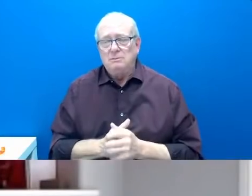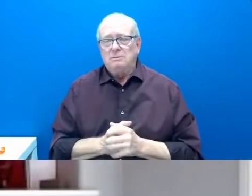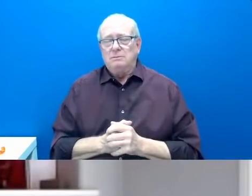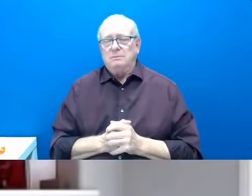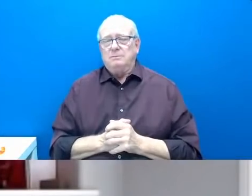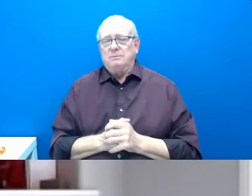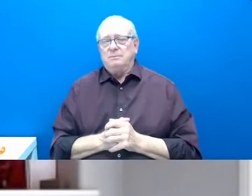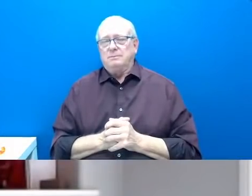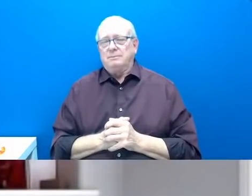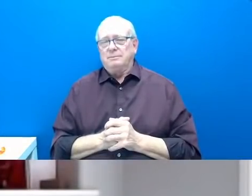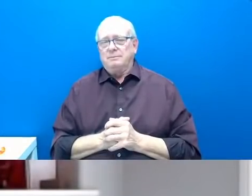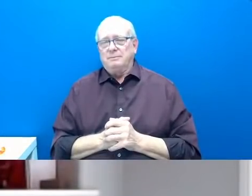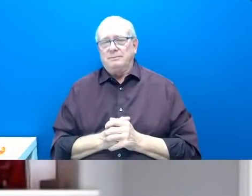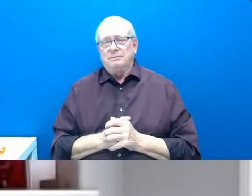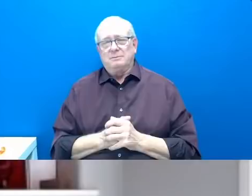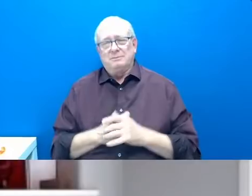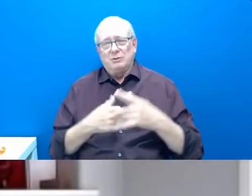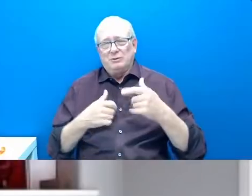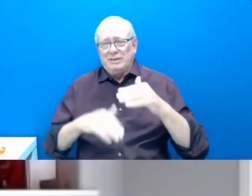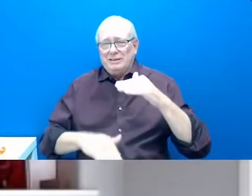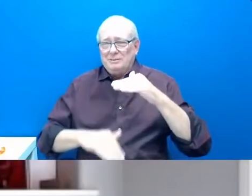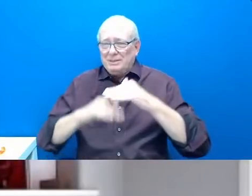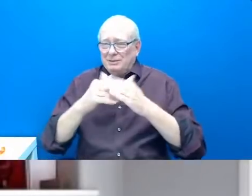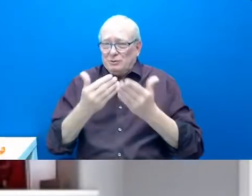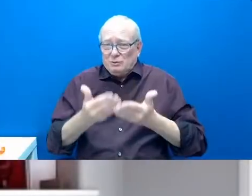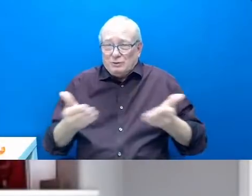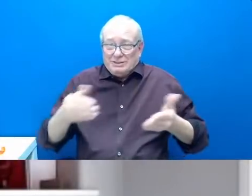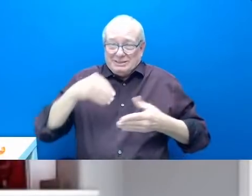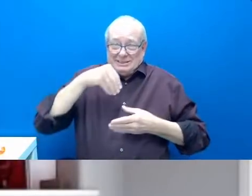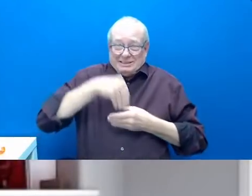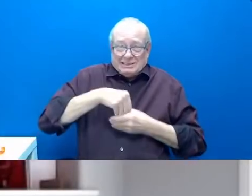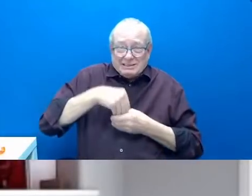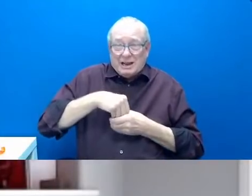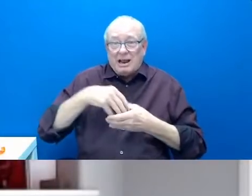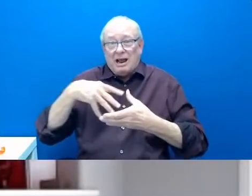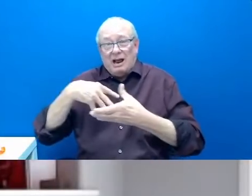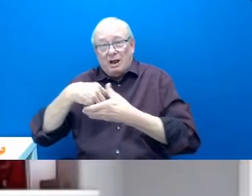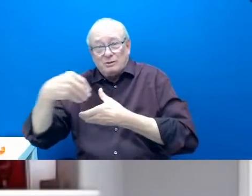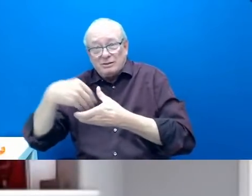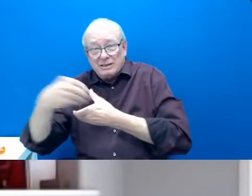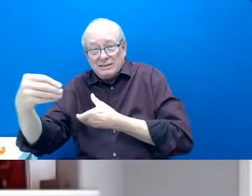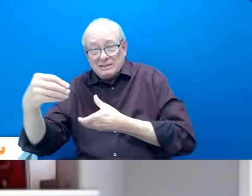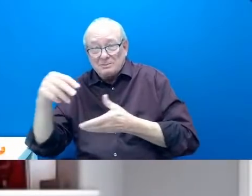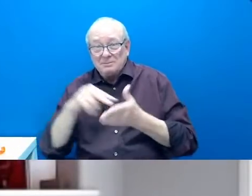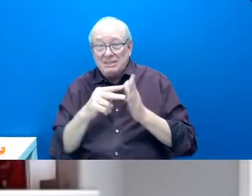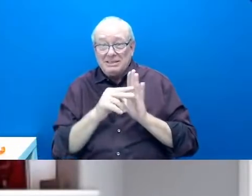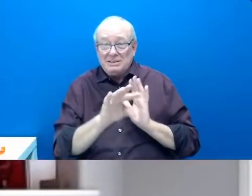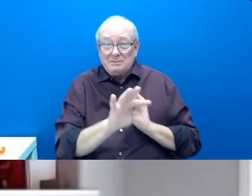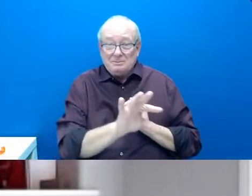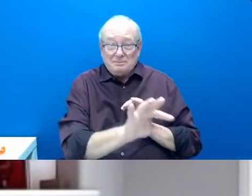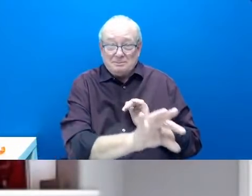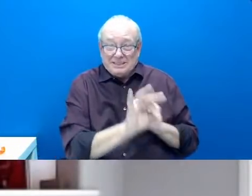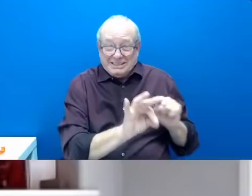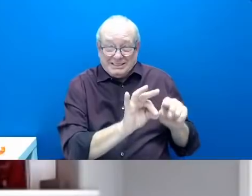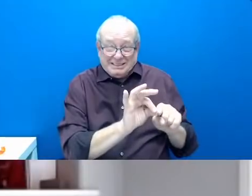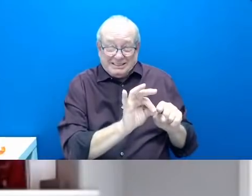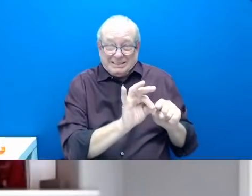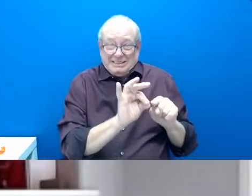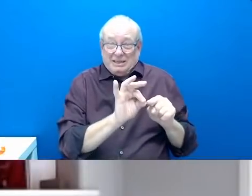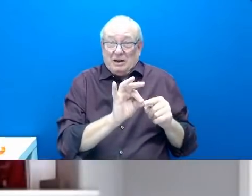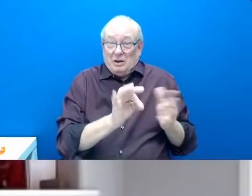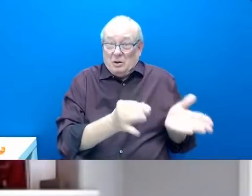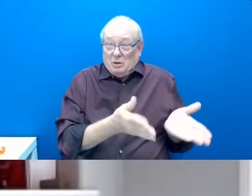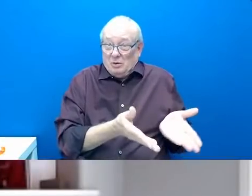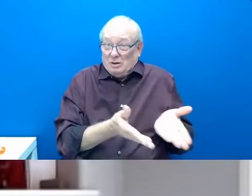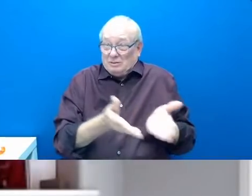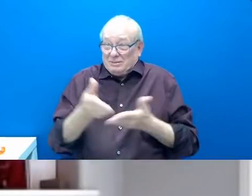and externally. So once a person is picked, that's kind of when selected to be